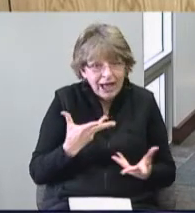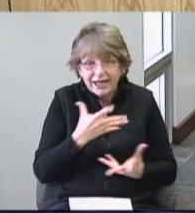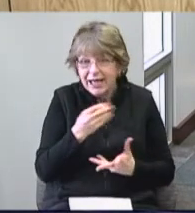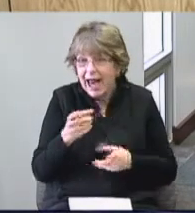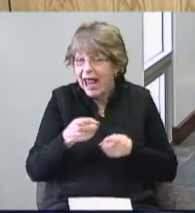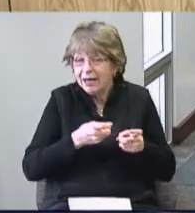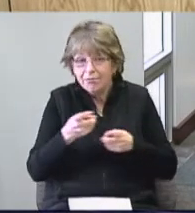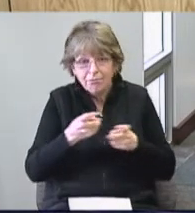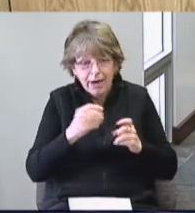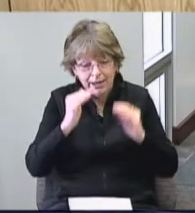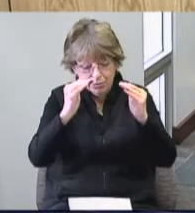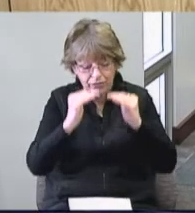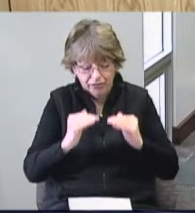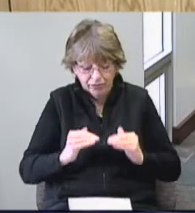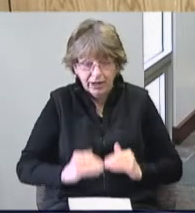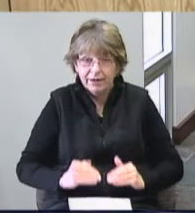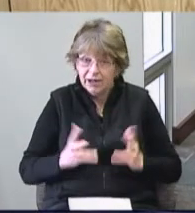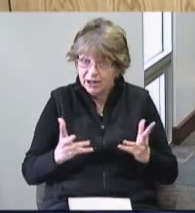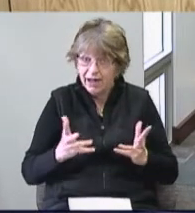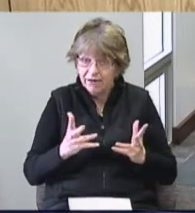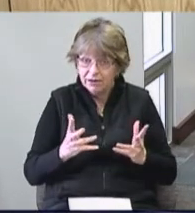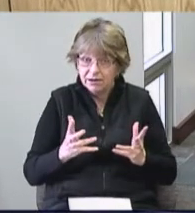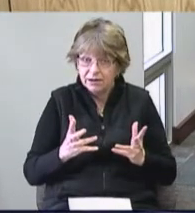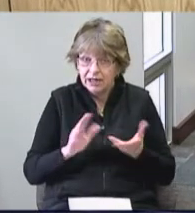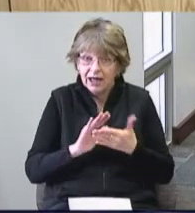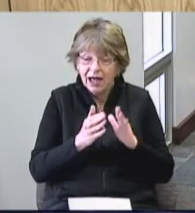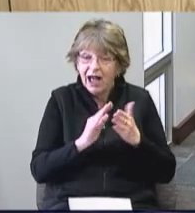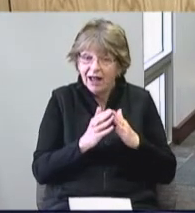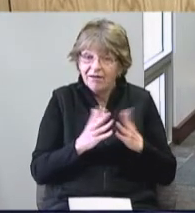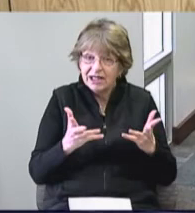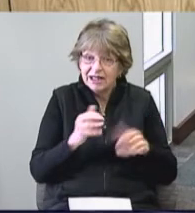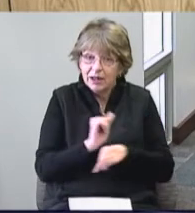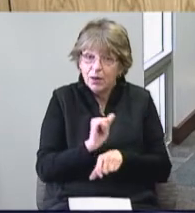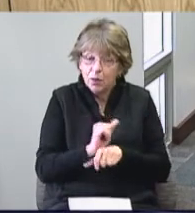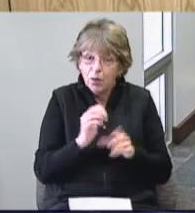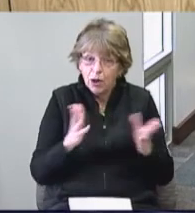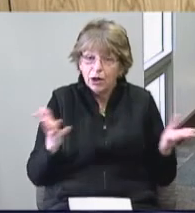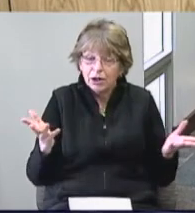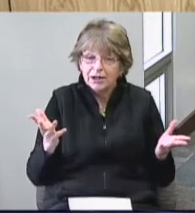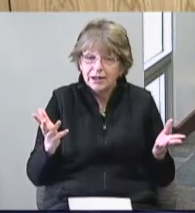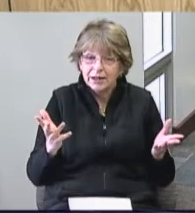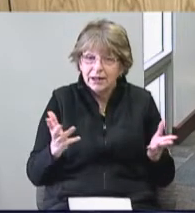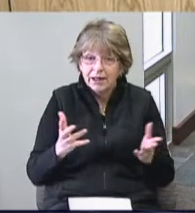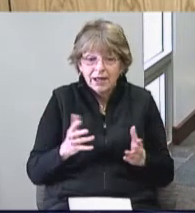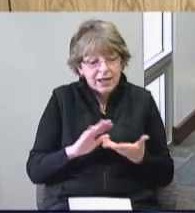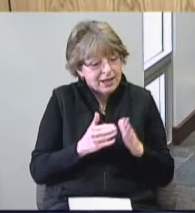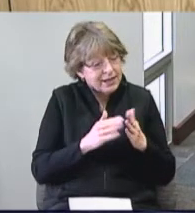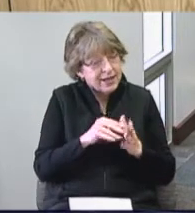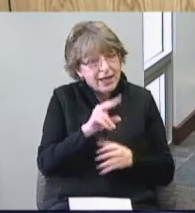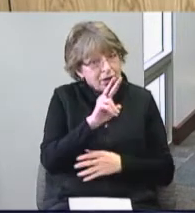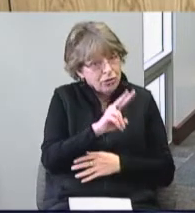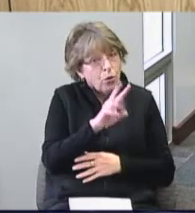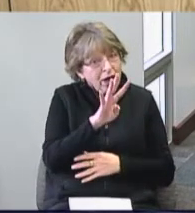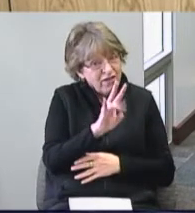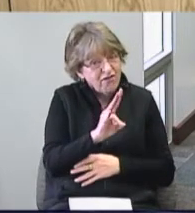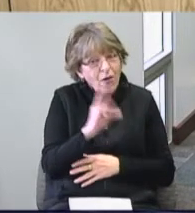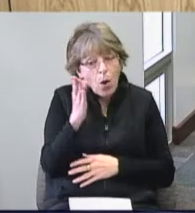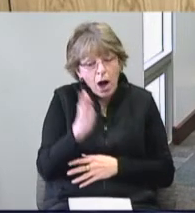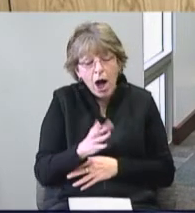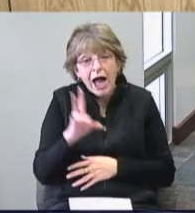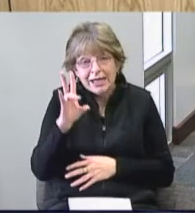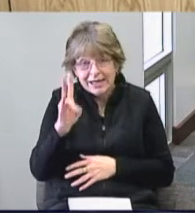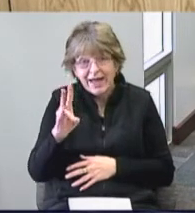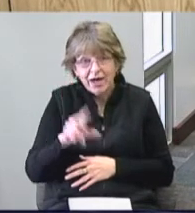managing the different levels that the city deals with. We talk about the city as a 24/7 operation, 365 days a year, and